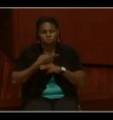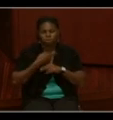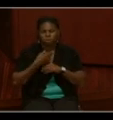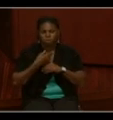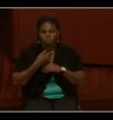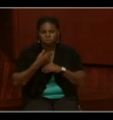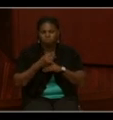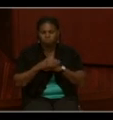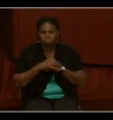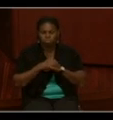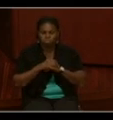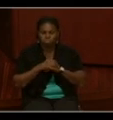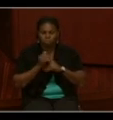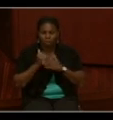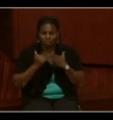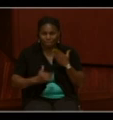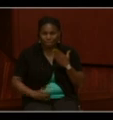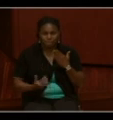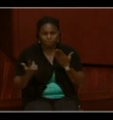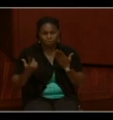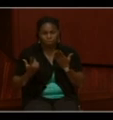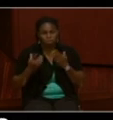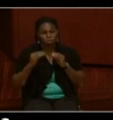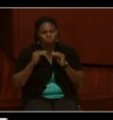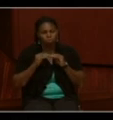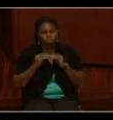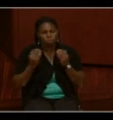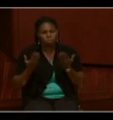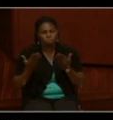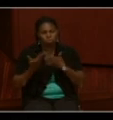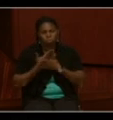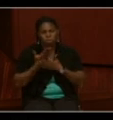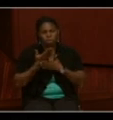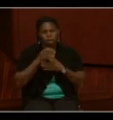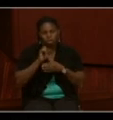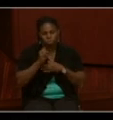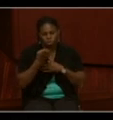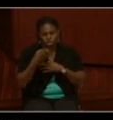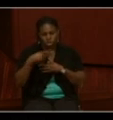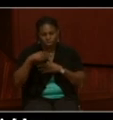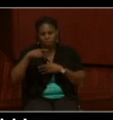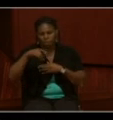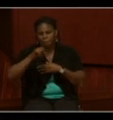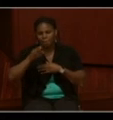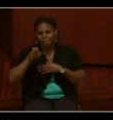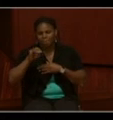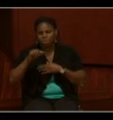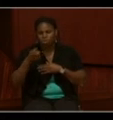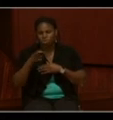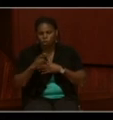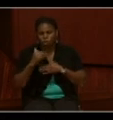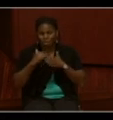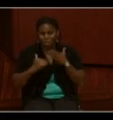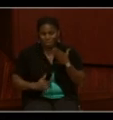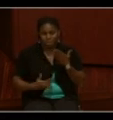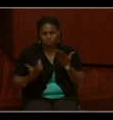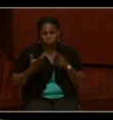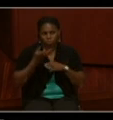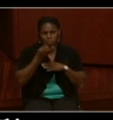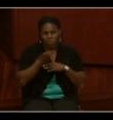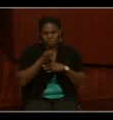lists. There are more modern ship passenger lists. I'm thinking of things from 1900 and